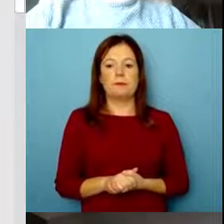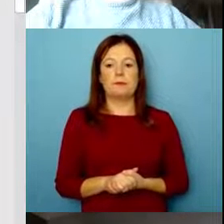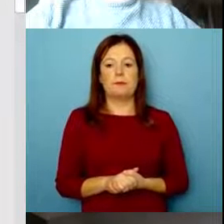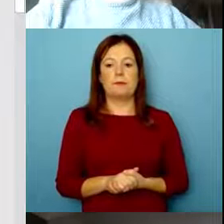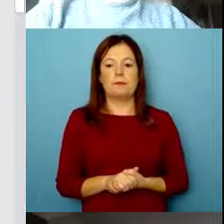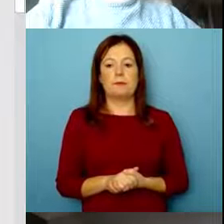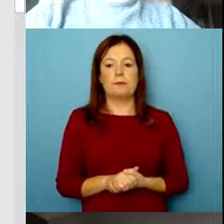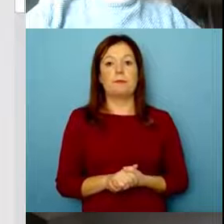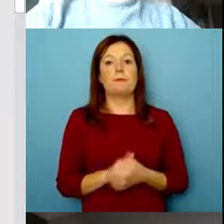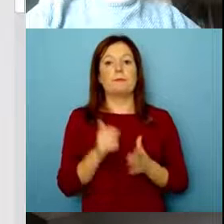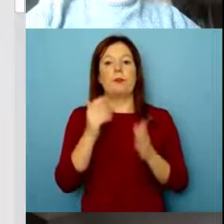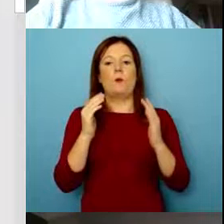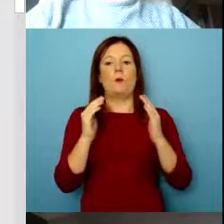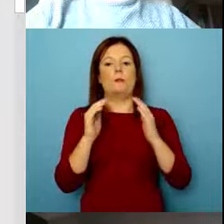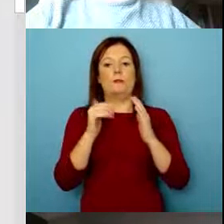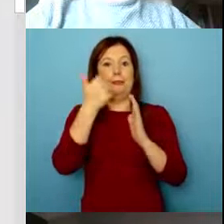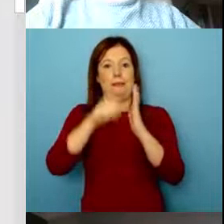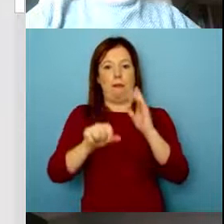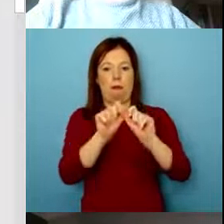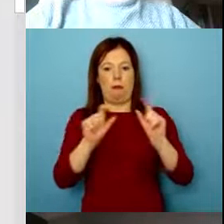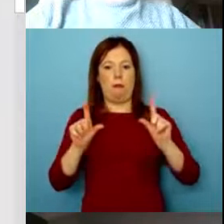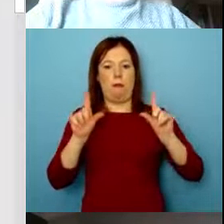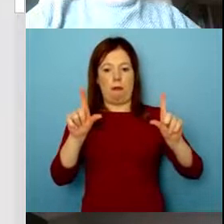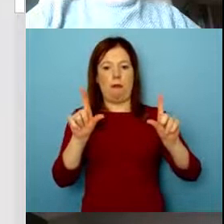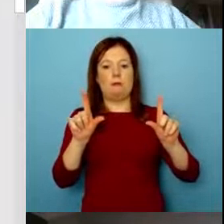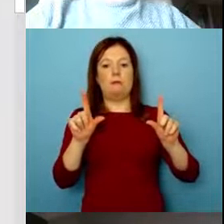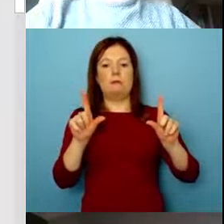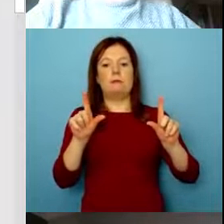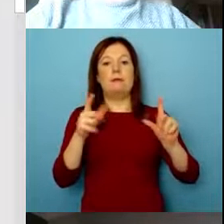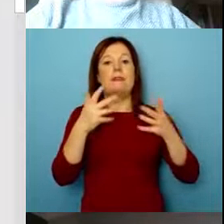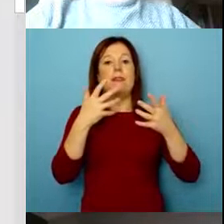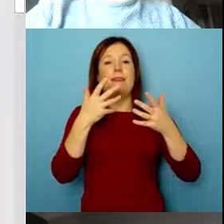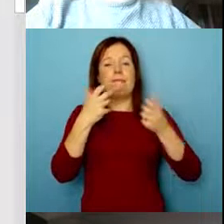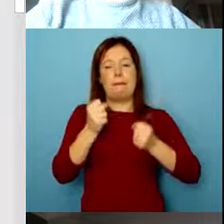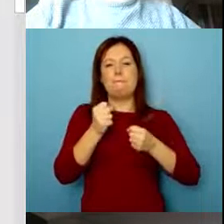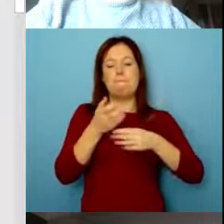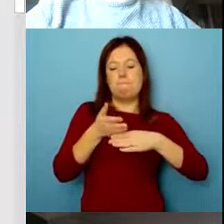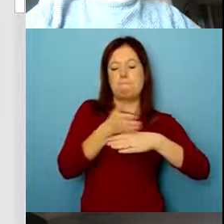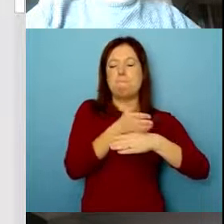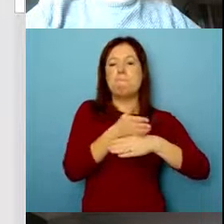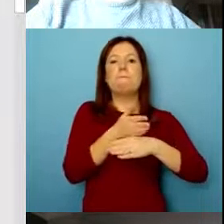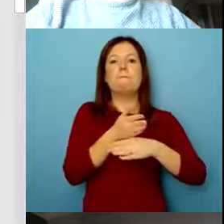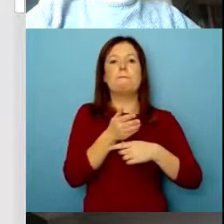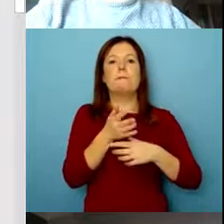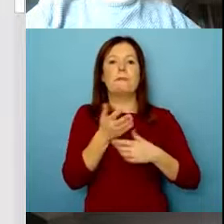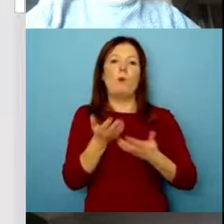on. There's a welcome screen and a welcome video, and then you come to this